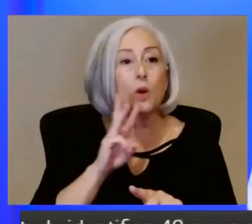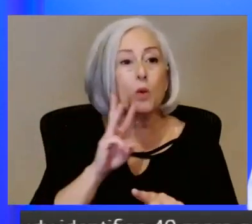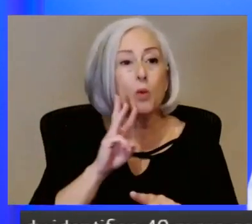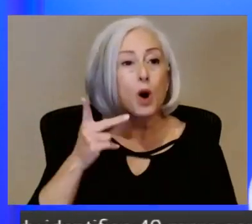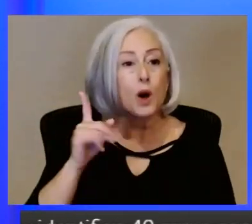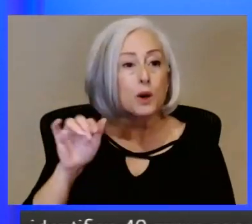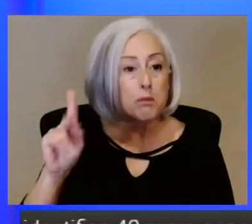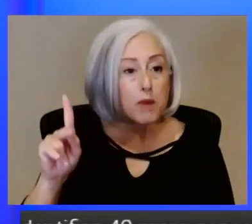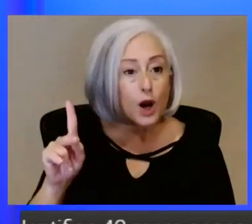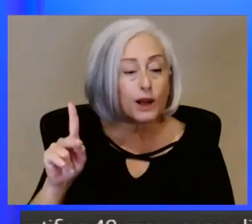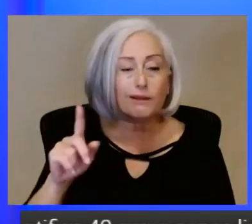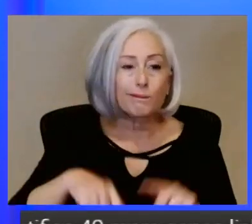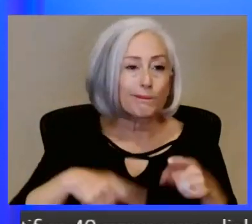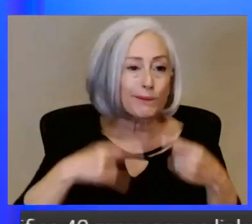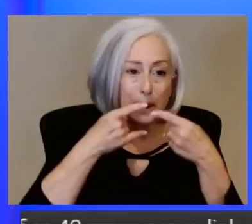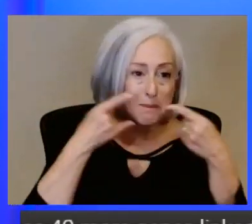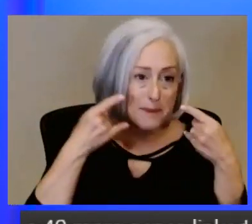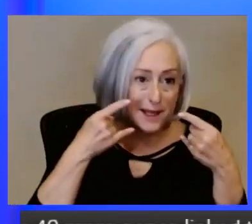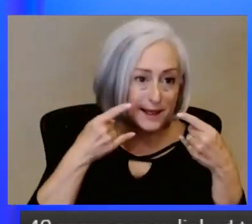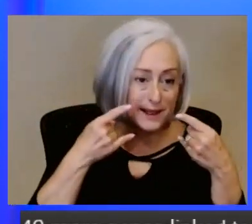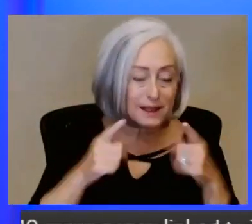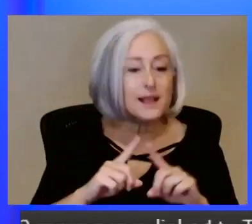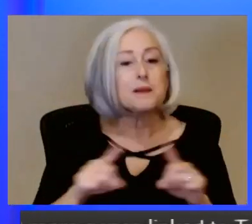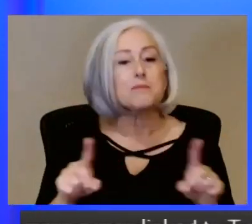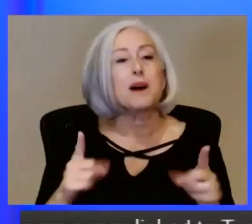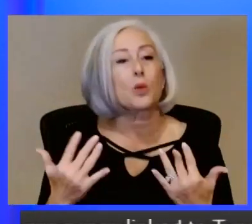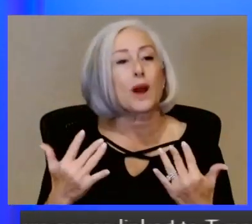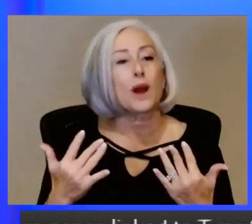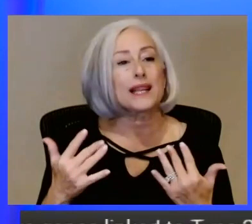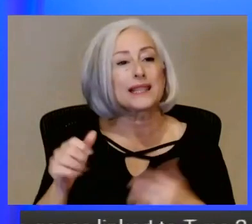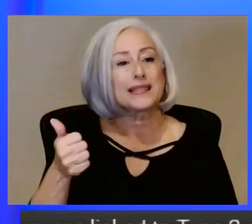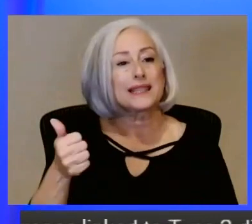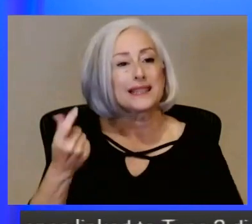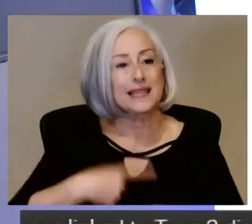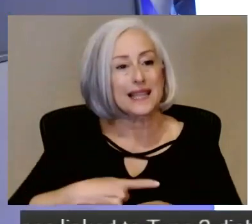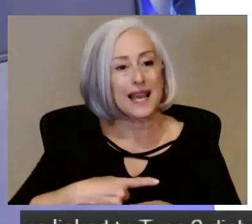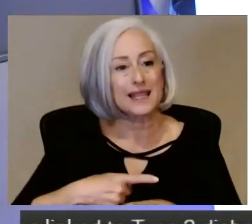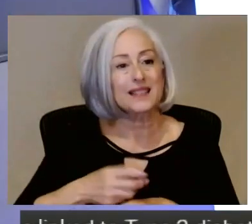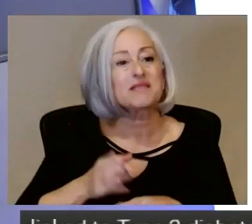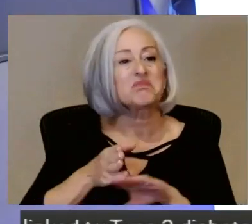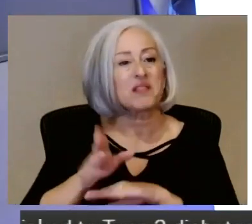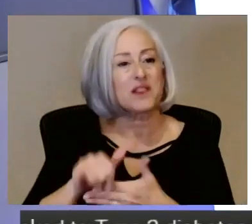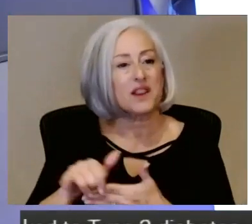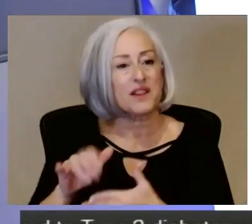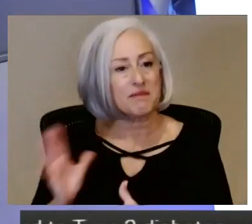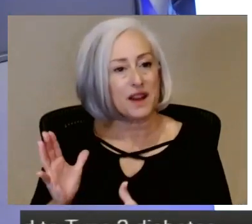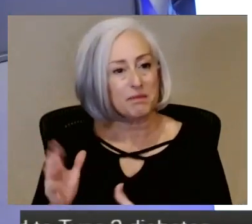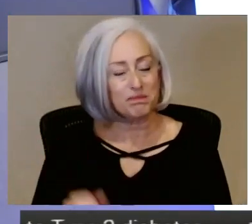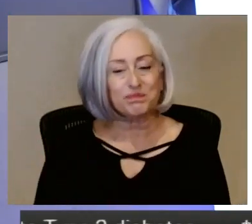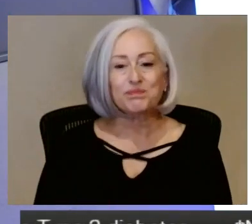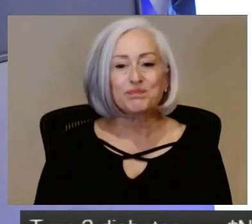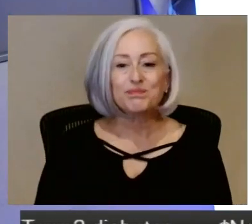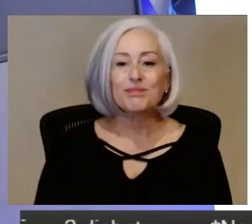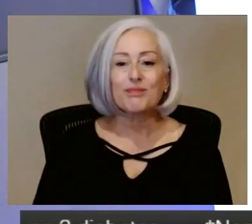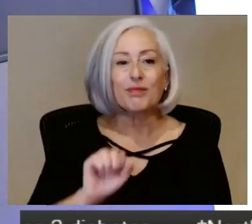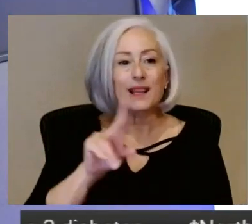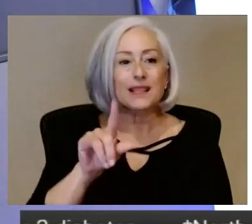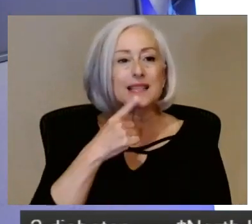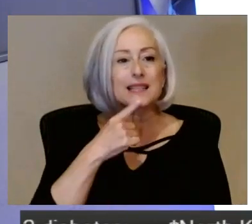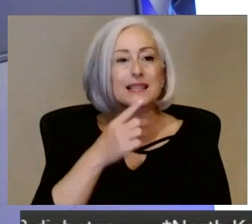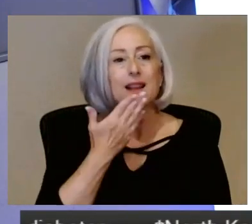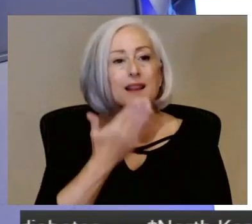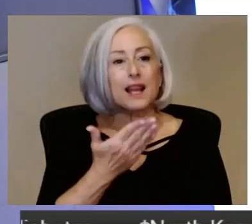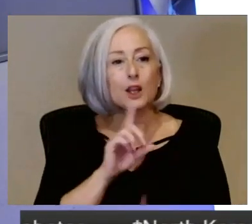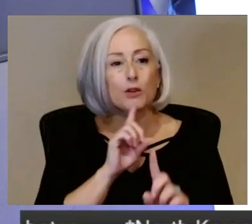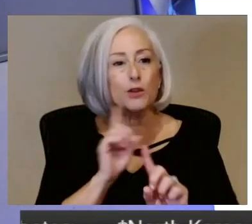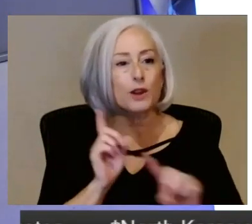work. So if you really can wait that 10 days, is probably going to be the safest thing to do. Sandy says, thank you for answering her question about monkeypox, but is also asking,